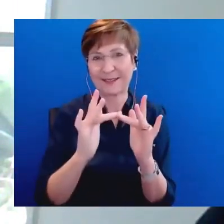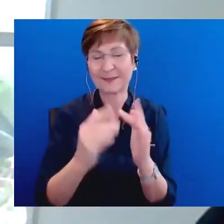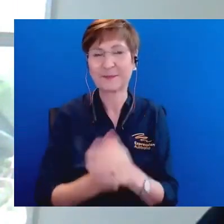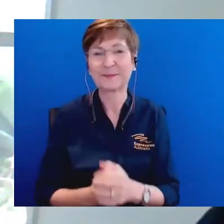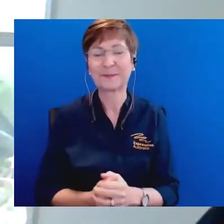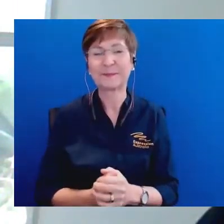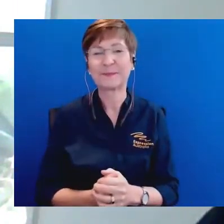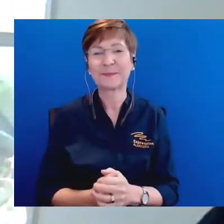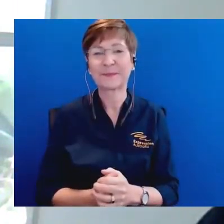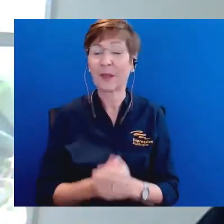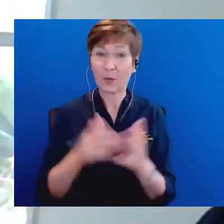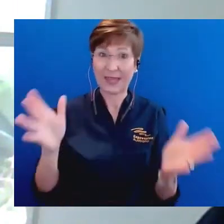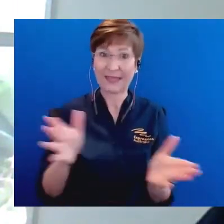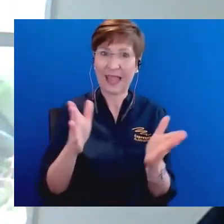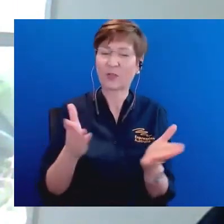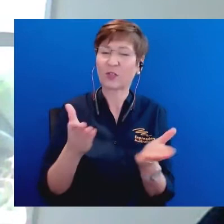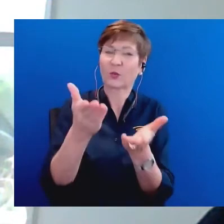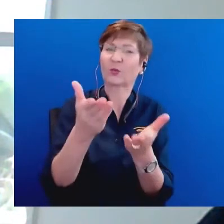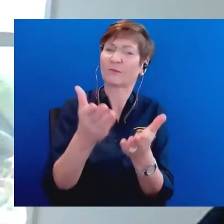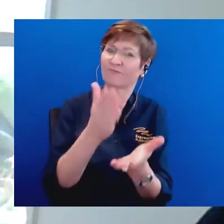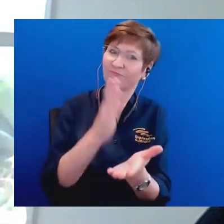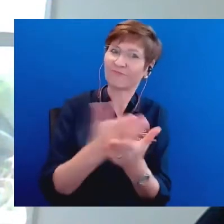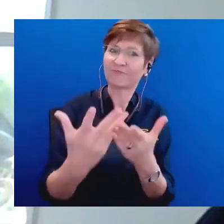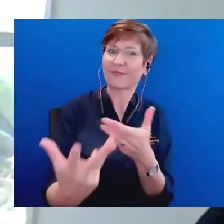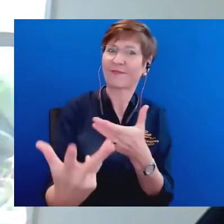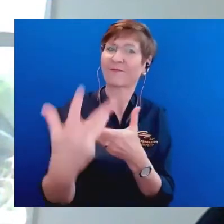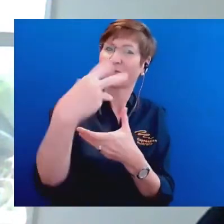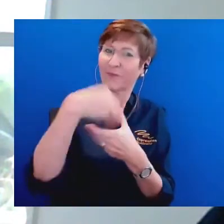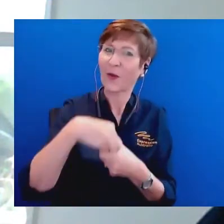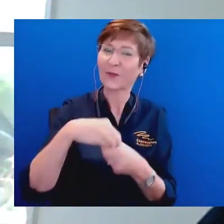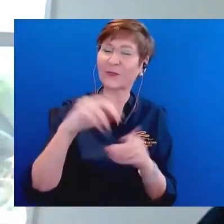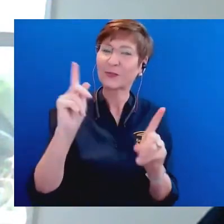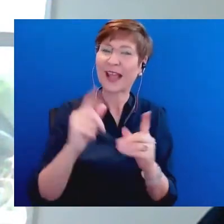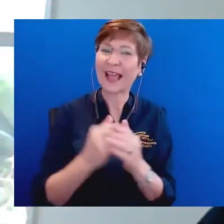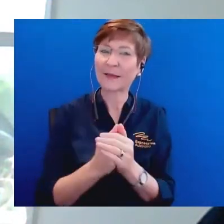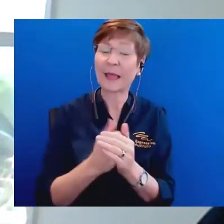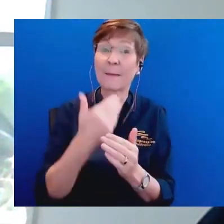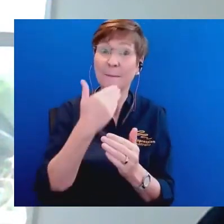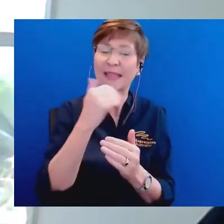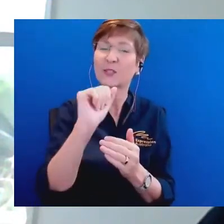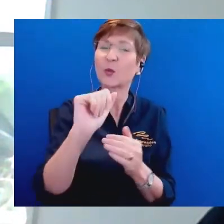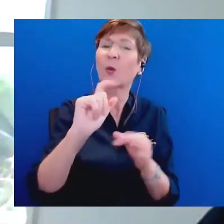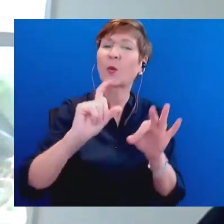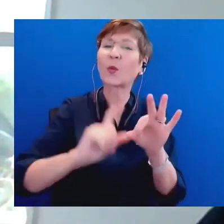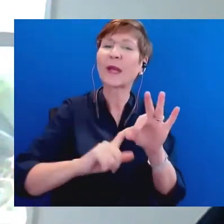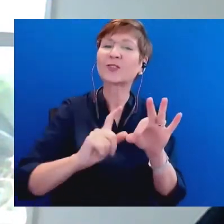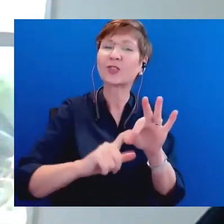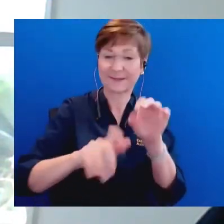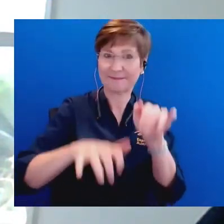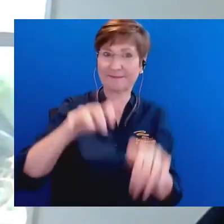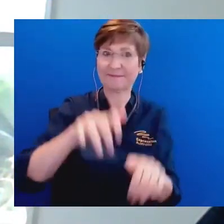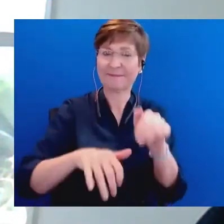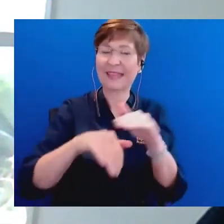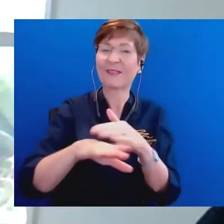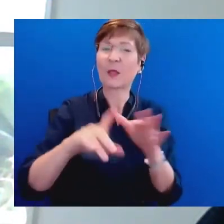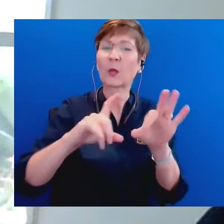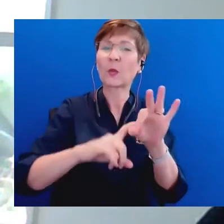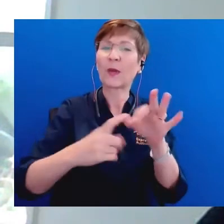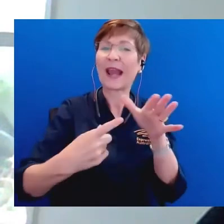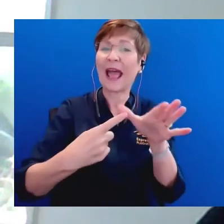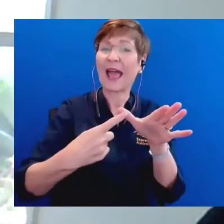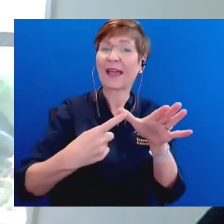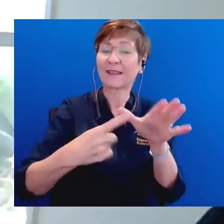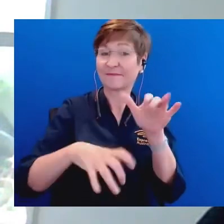We encourage your active participation today. So please type your questions in the Q&A box, and at the end of